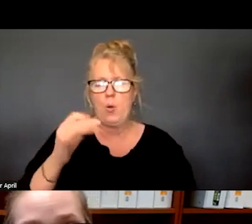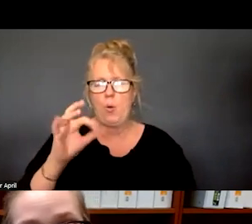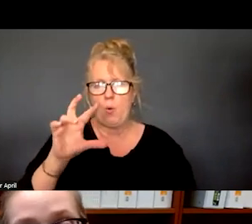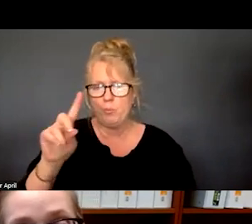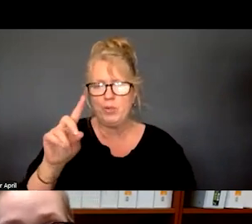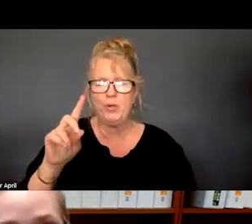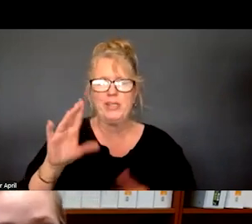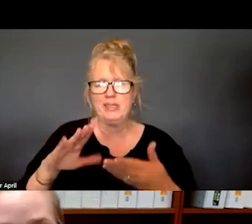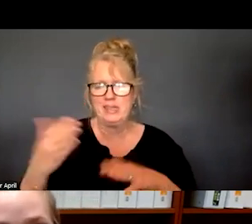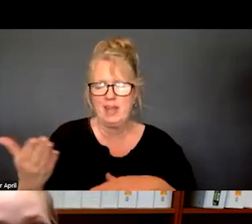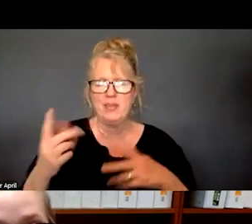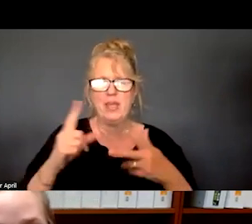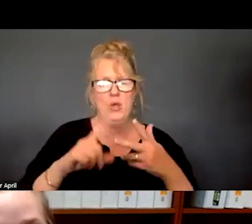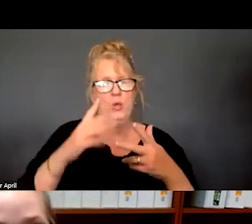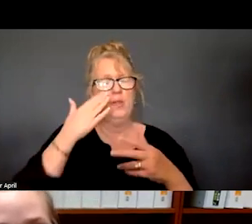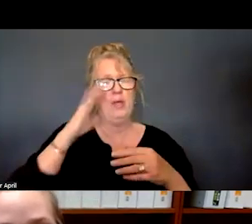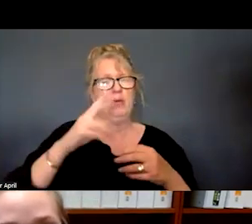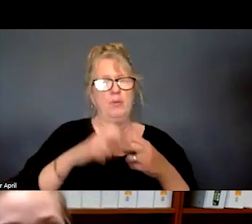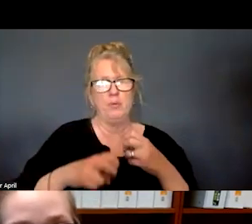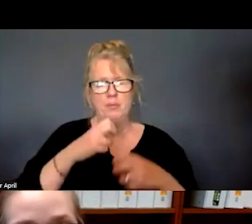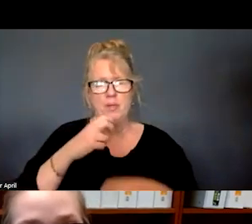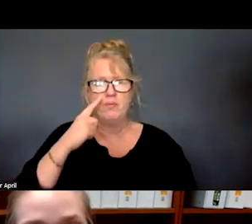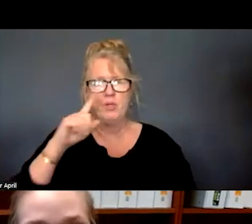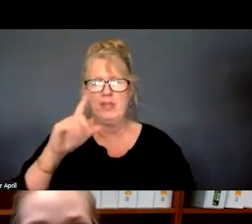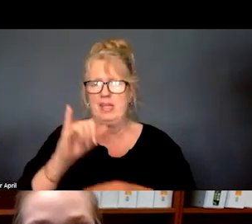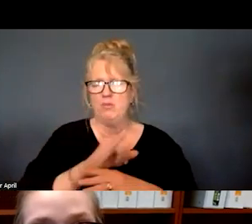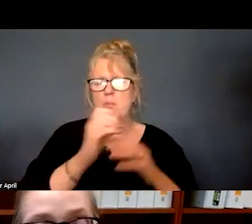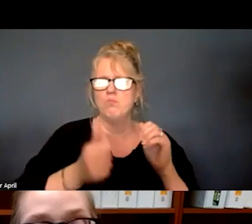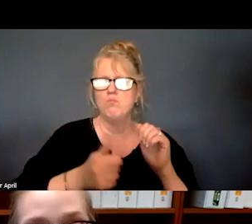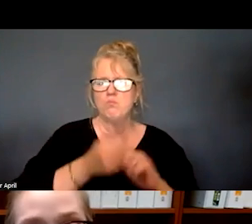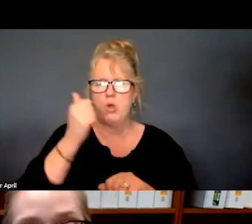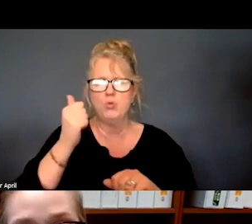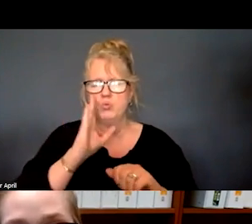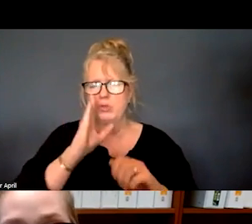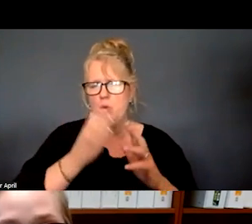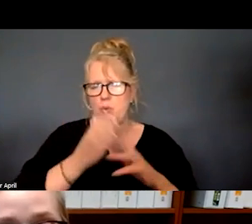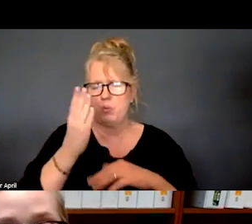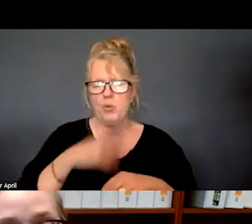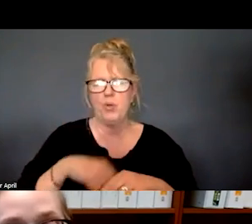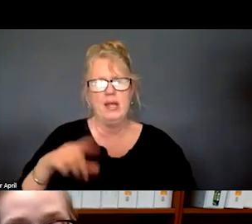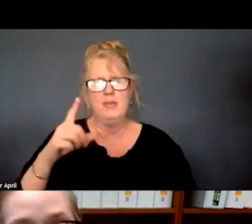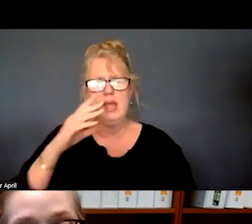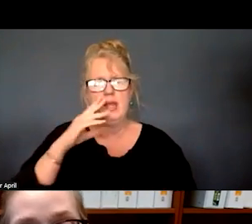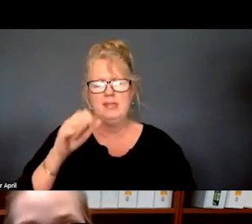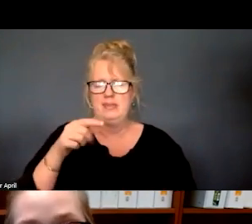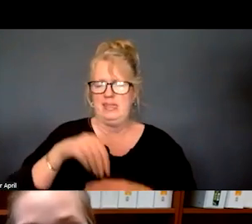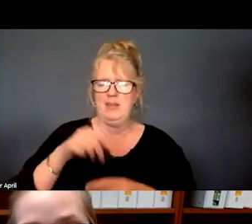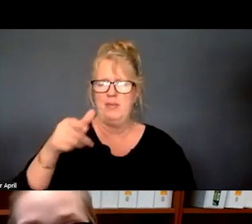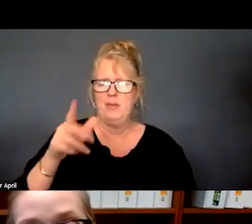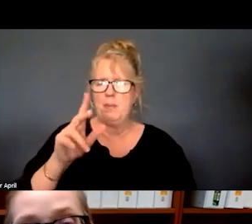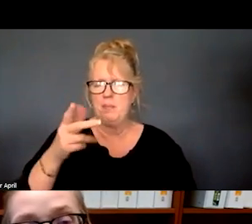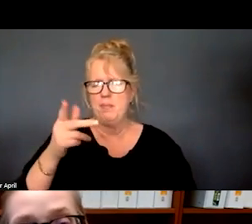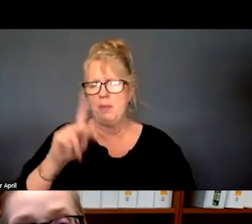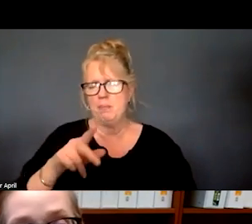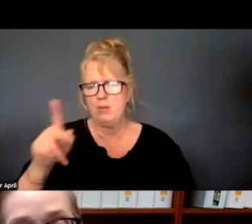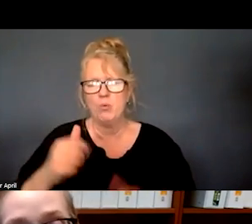We specifically have a significant problem with opioids in the industry, so that's where most of those are going. That's linked here in the PowerPoint, as well as our Reason